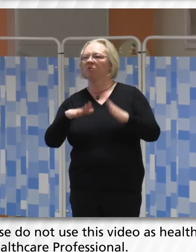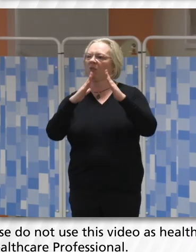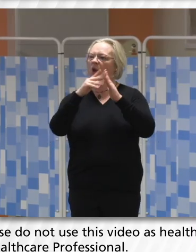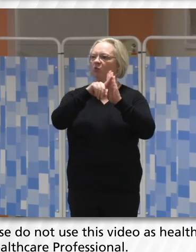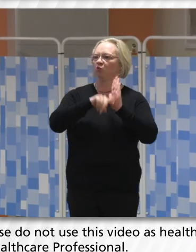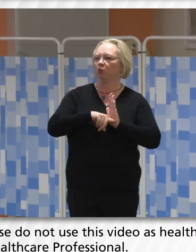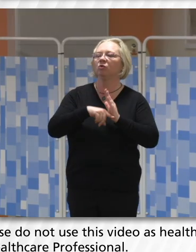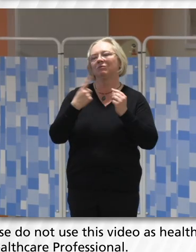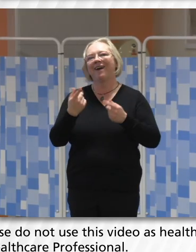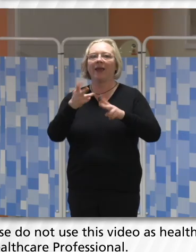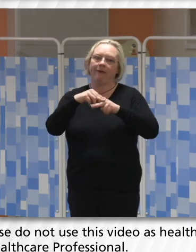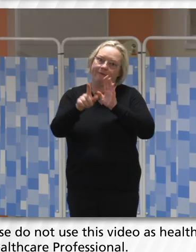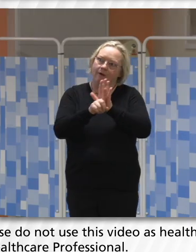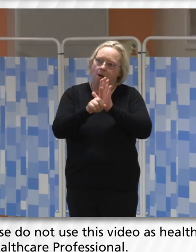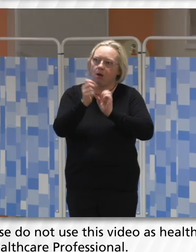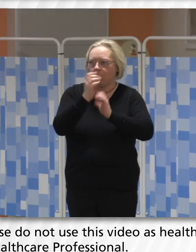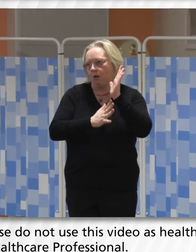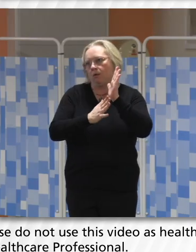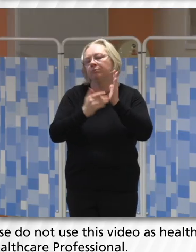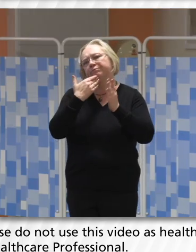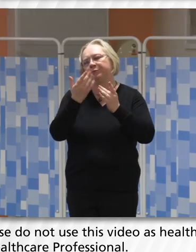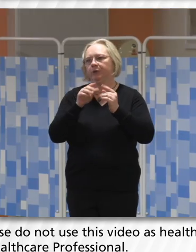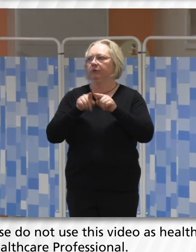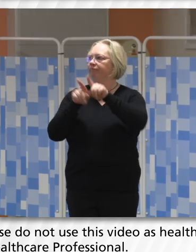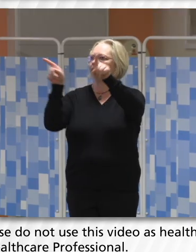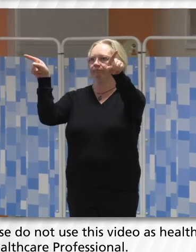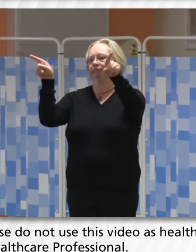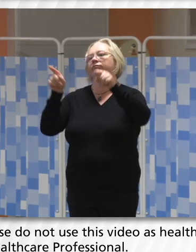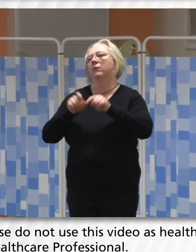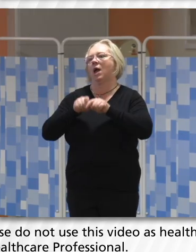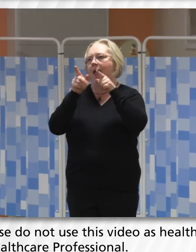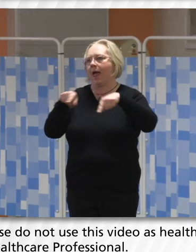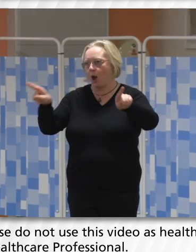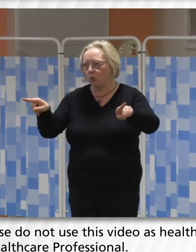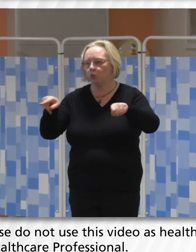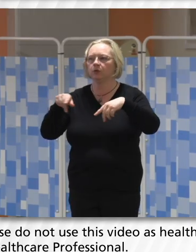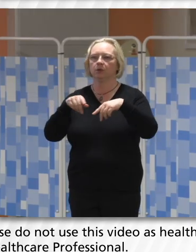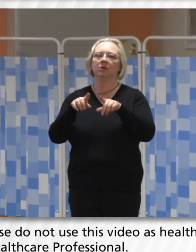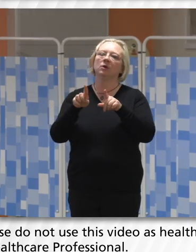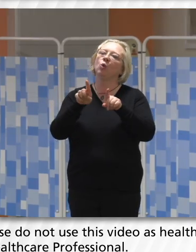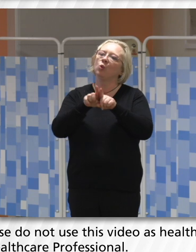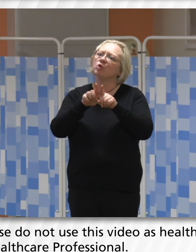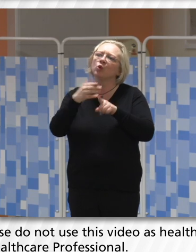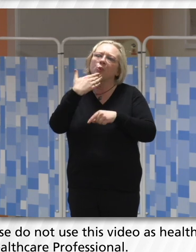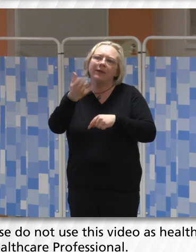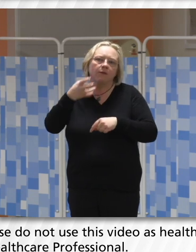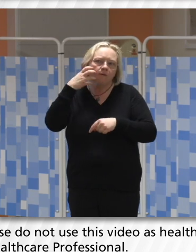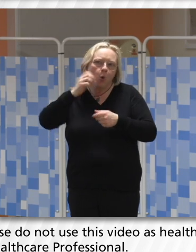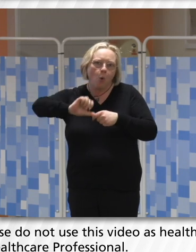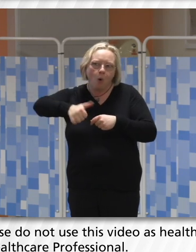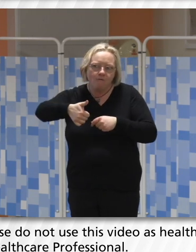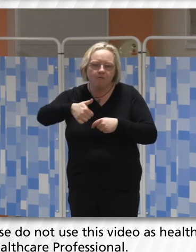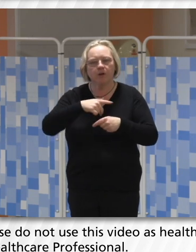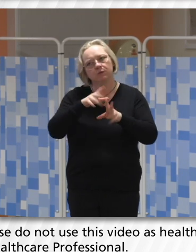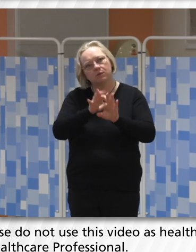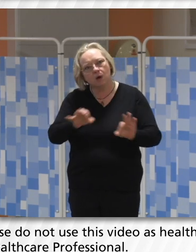fire alarm going, the exits are to the side and to the back of the room. I would ask if you could all switch your phones off, please. I know